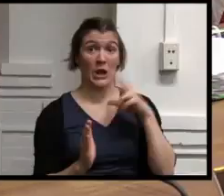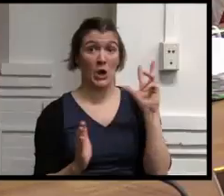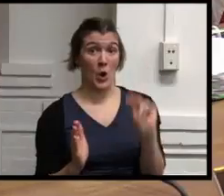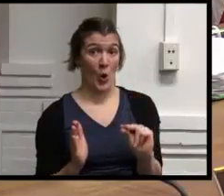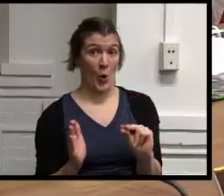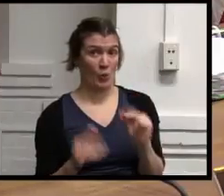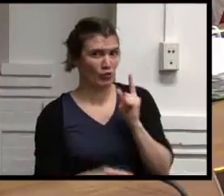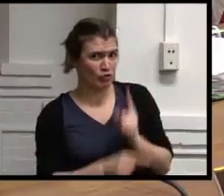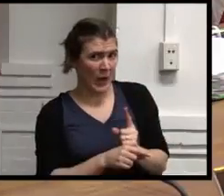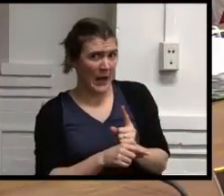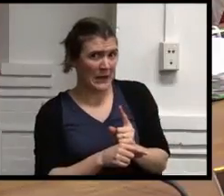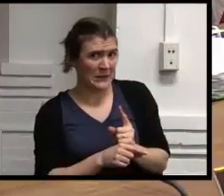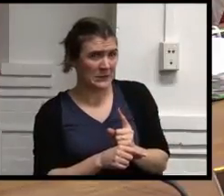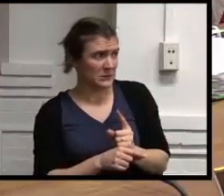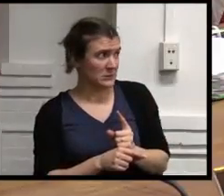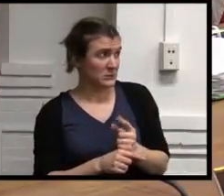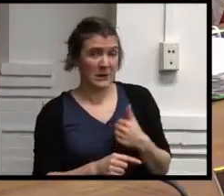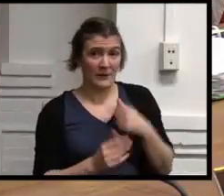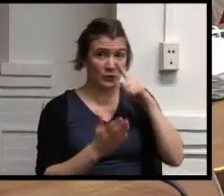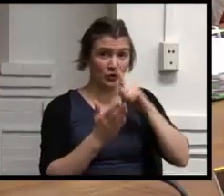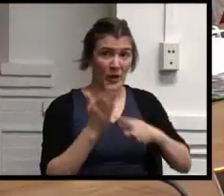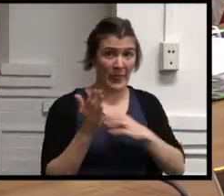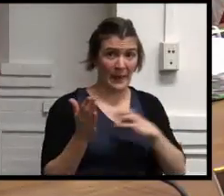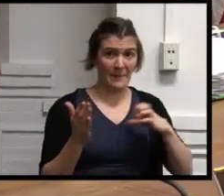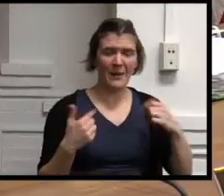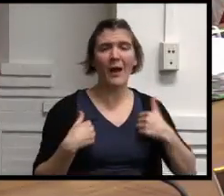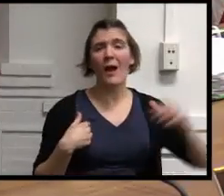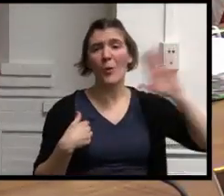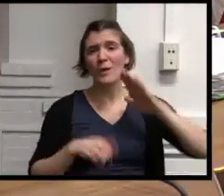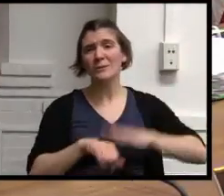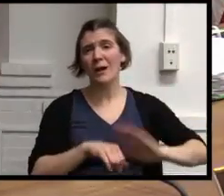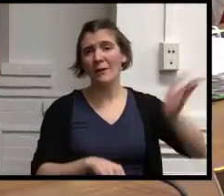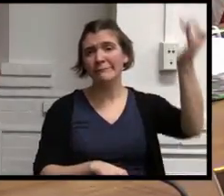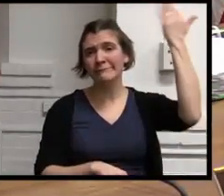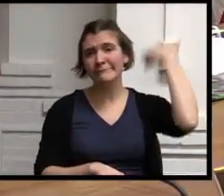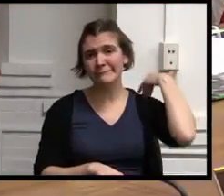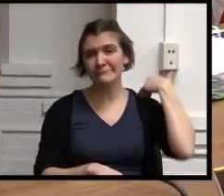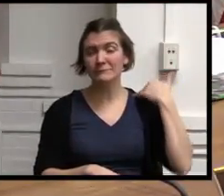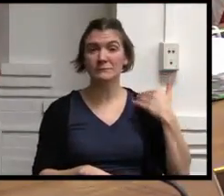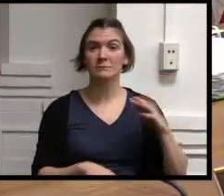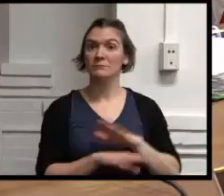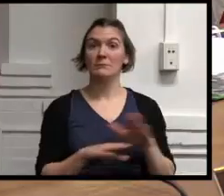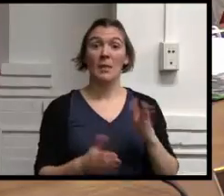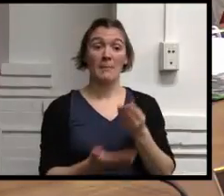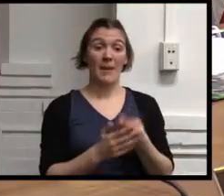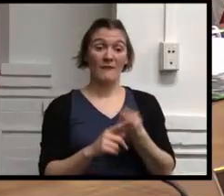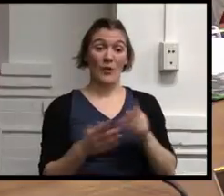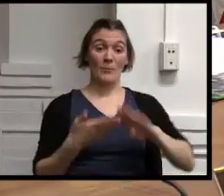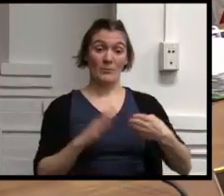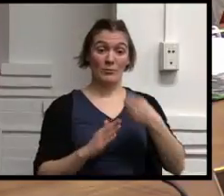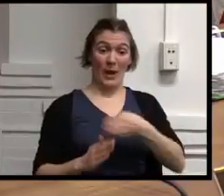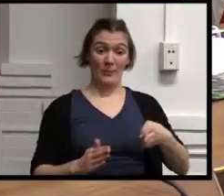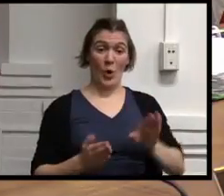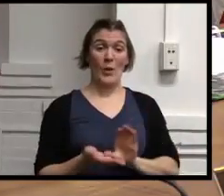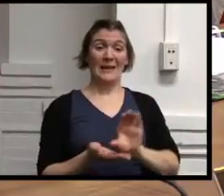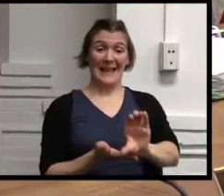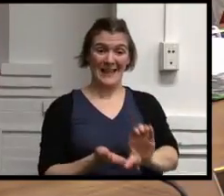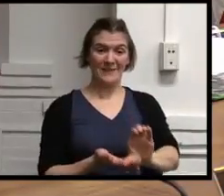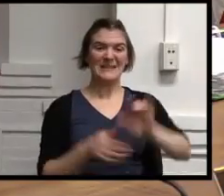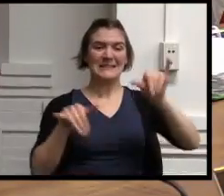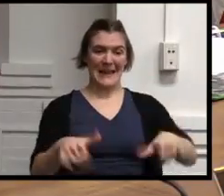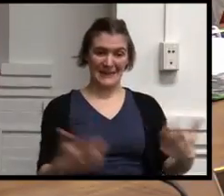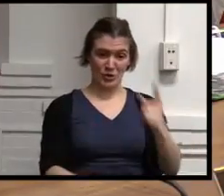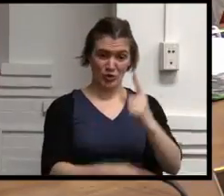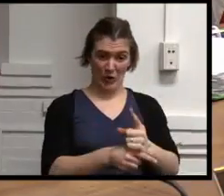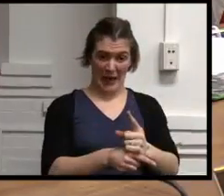to my understanding, with the committee, I actually used to serve on the committee, that wasn't going to happen. That's correct.